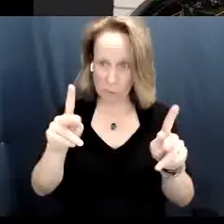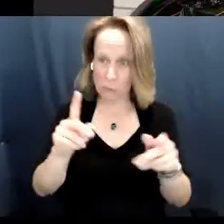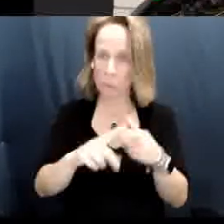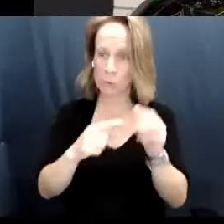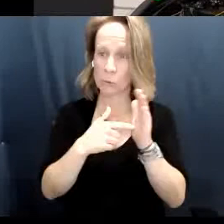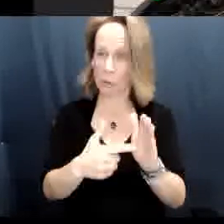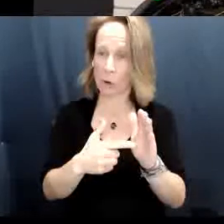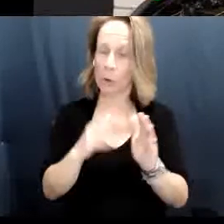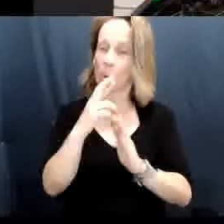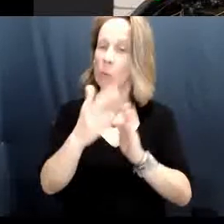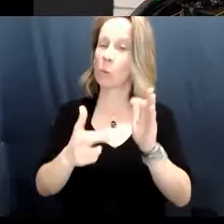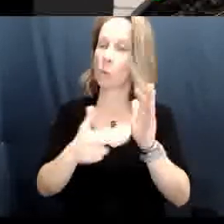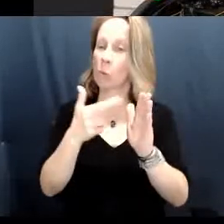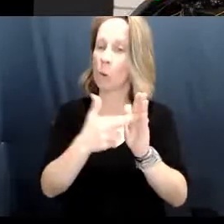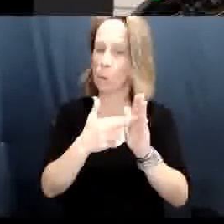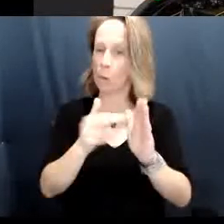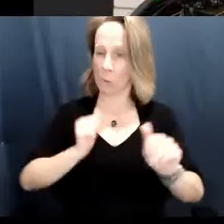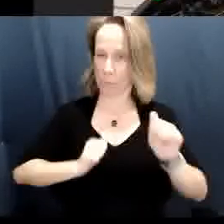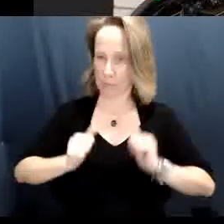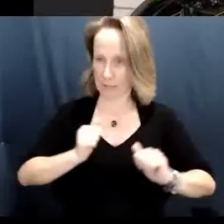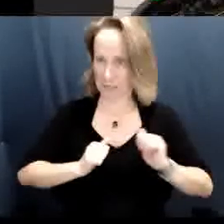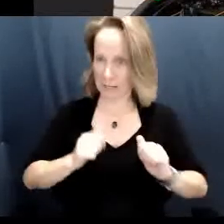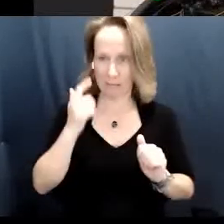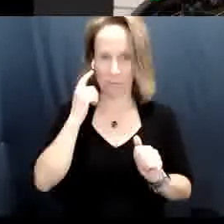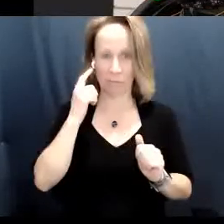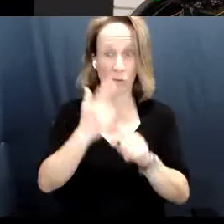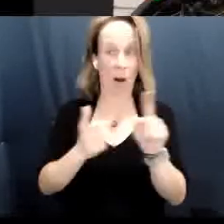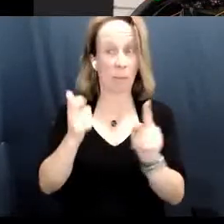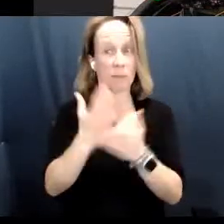plays and activities with someone who's not a part of the group.